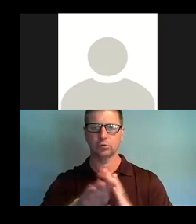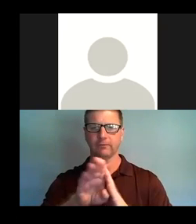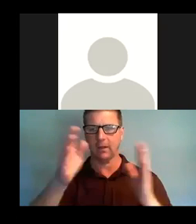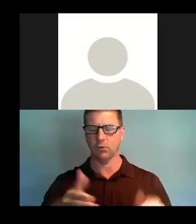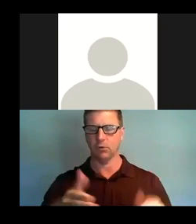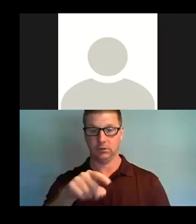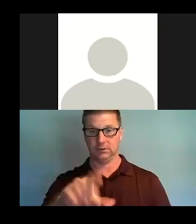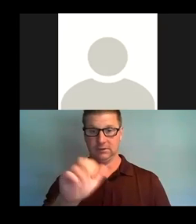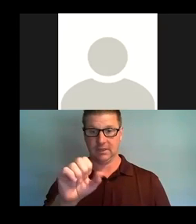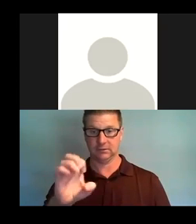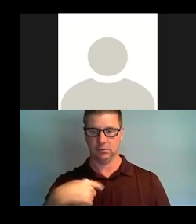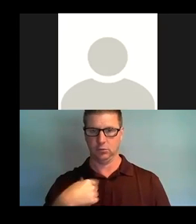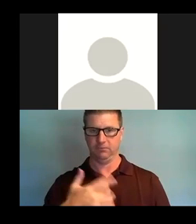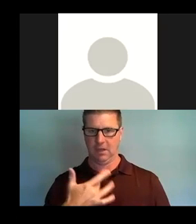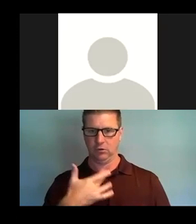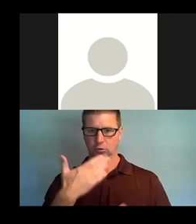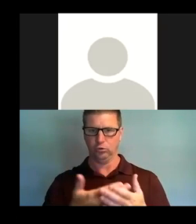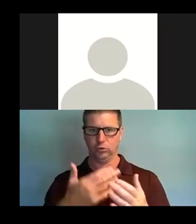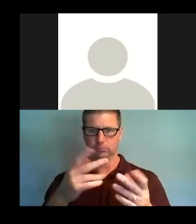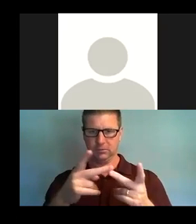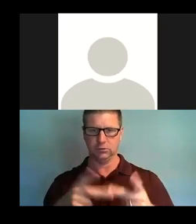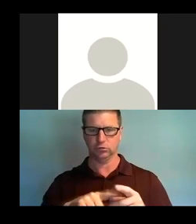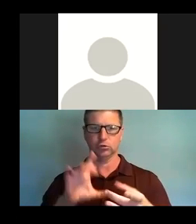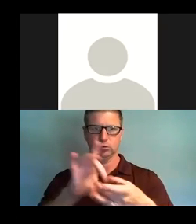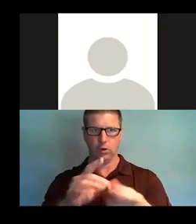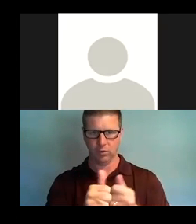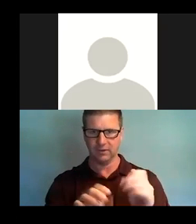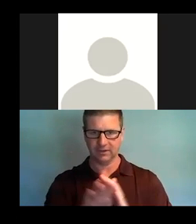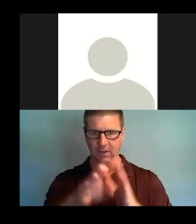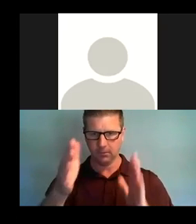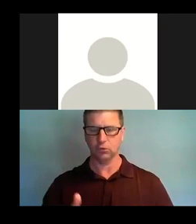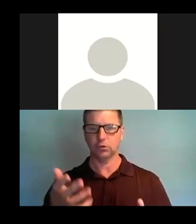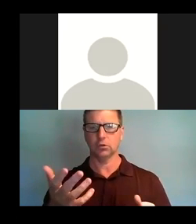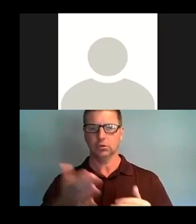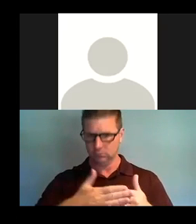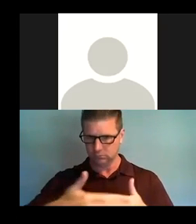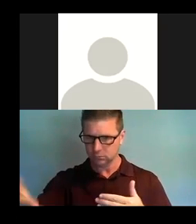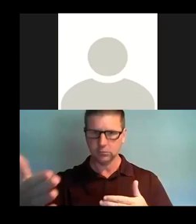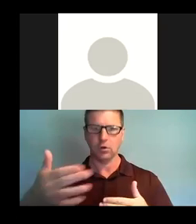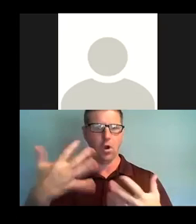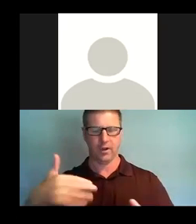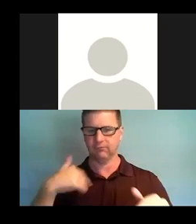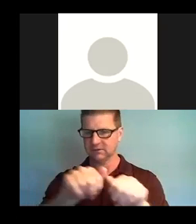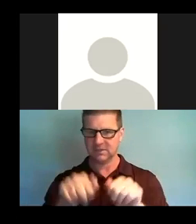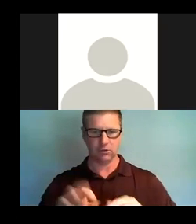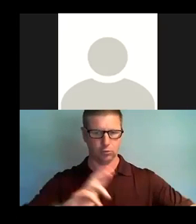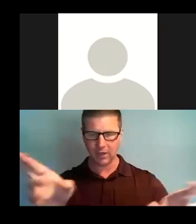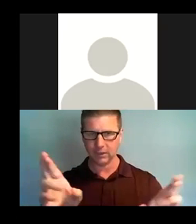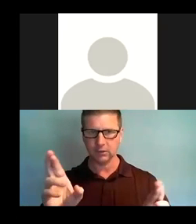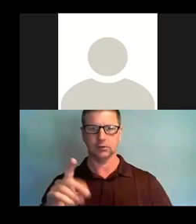this case, we thought we were in a good position to join with the developer to move it forward. We already had the site in hand. We had